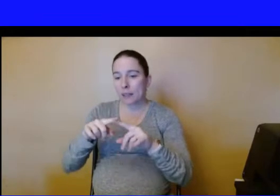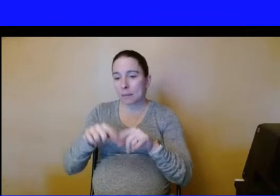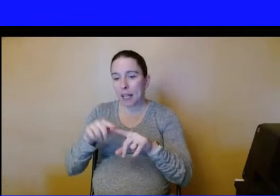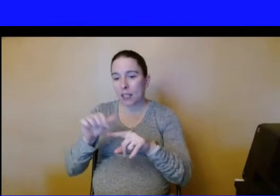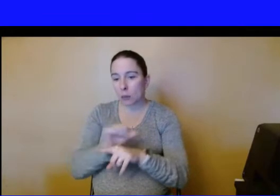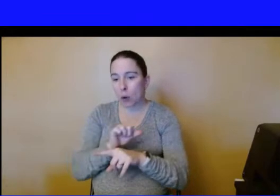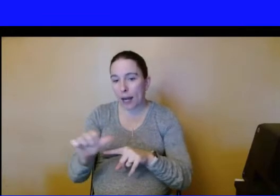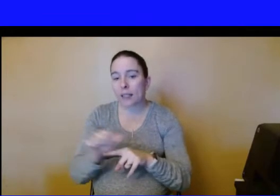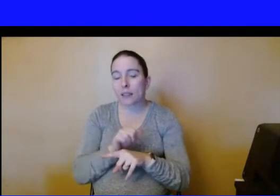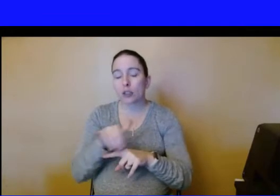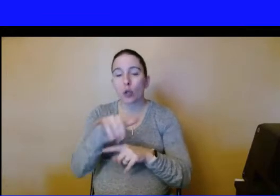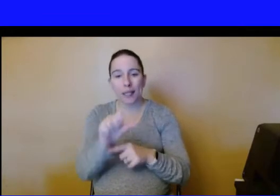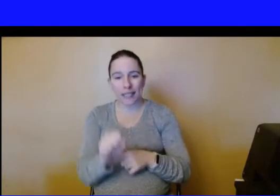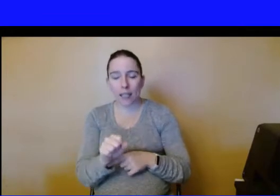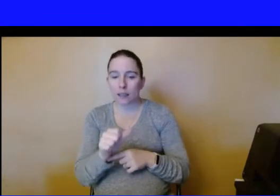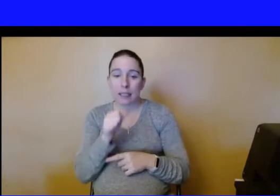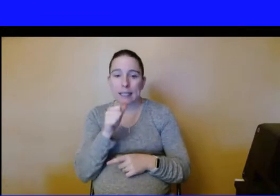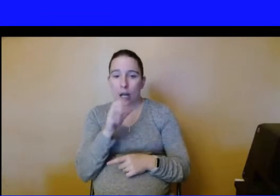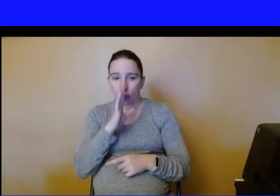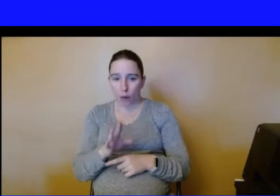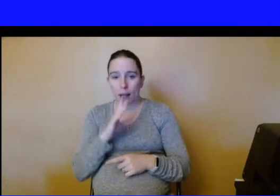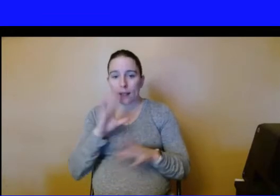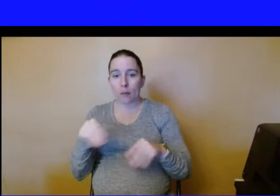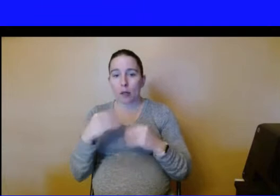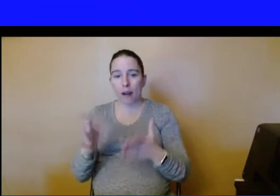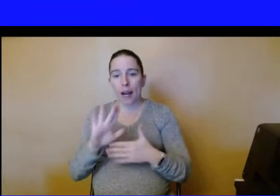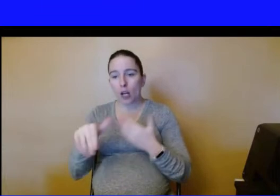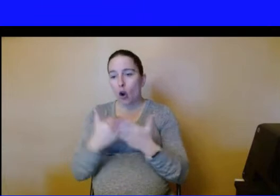it's 400 patients, $18 million.